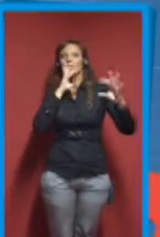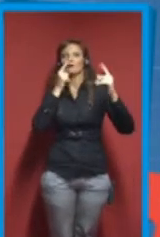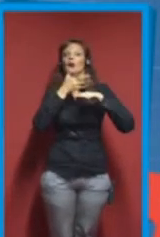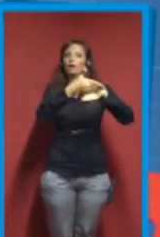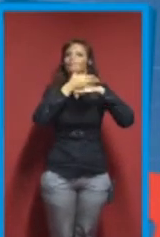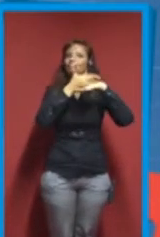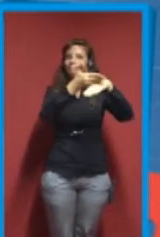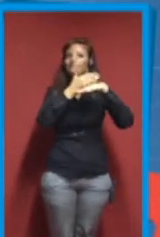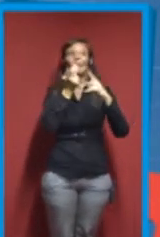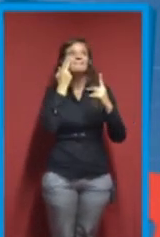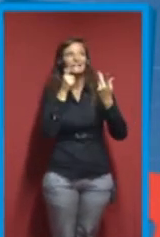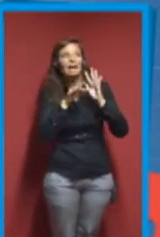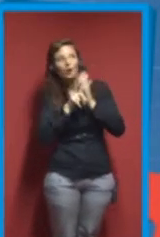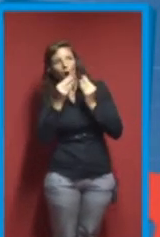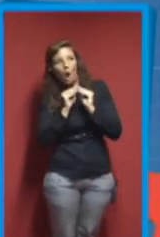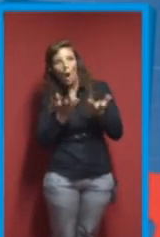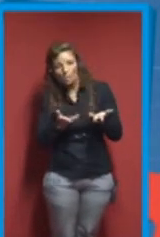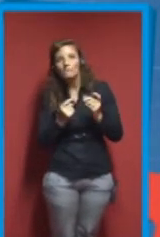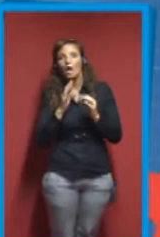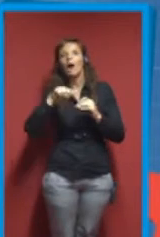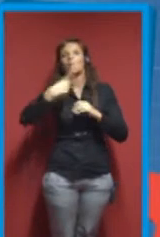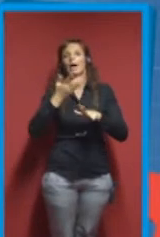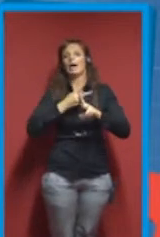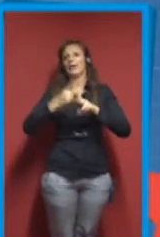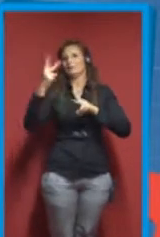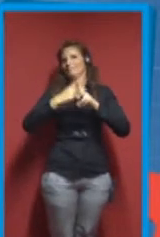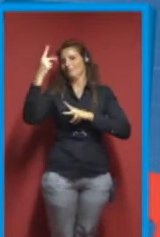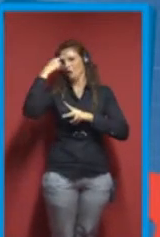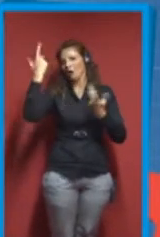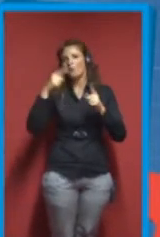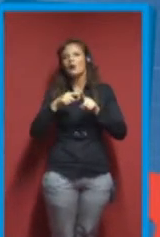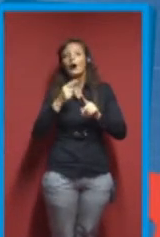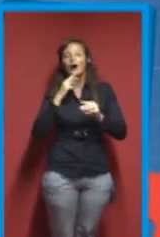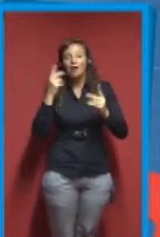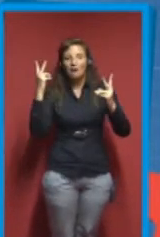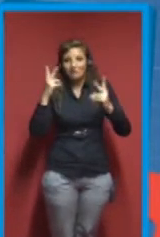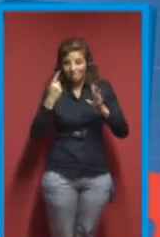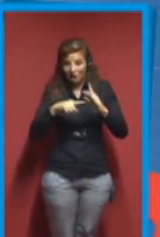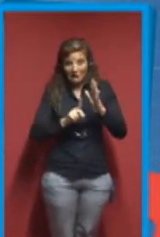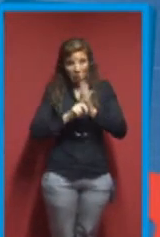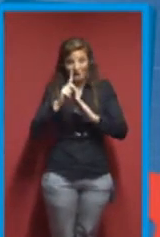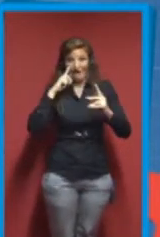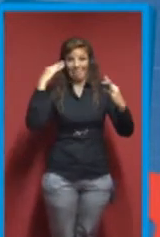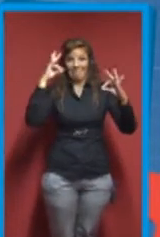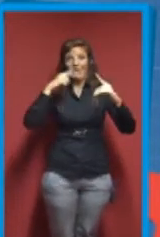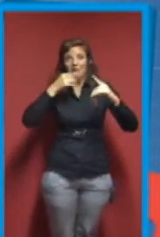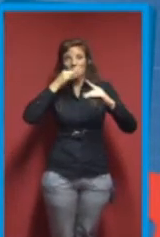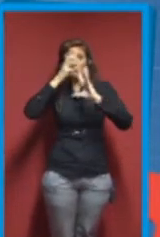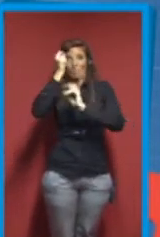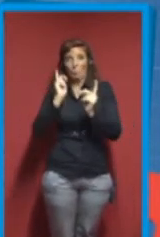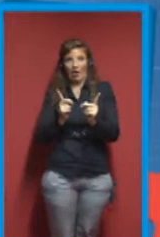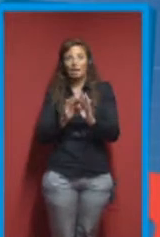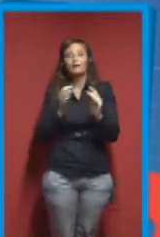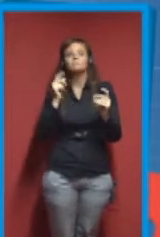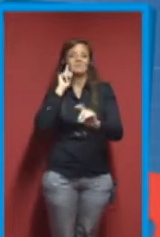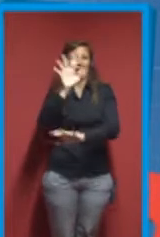creative. And it's amazing to see it happen right there in front of our eyes. This is just awesome for us. So we launched the skin colors, and these